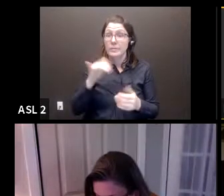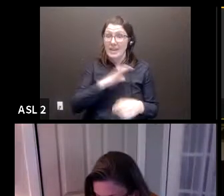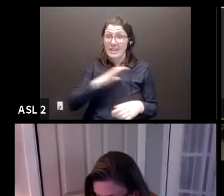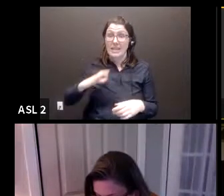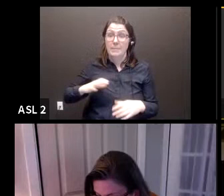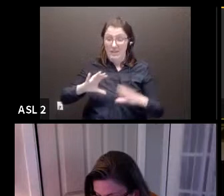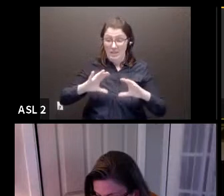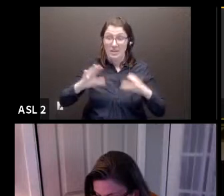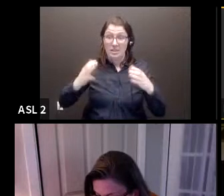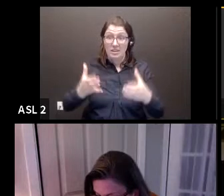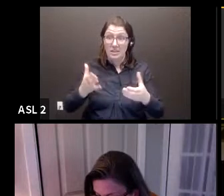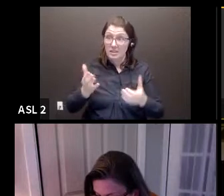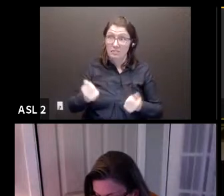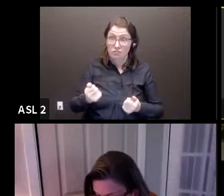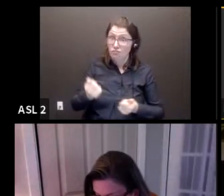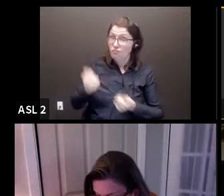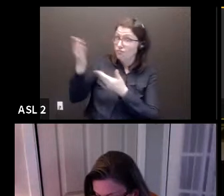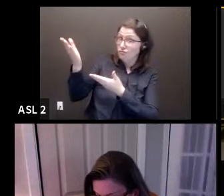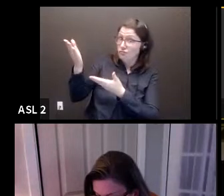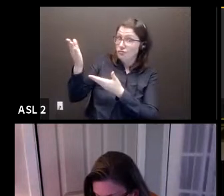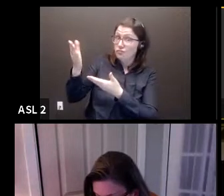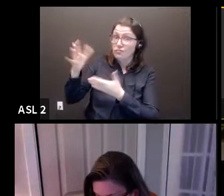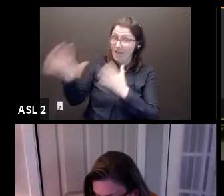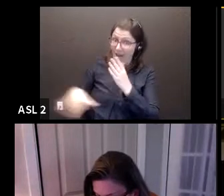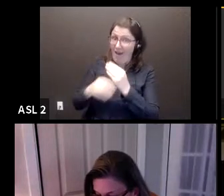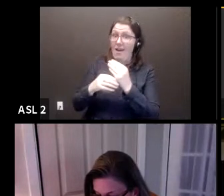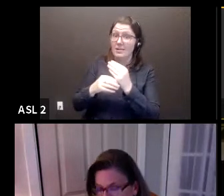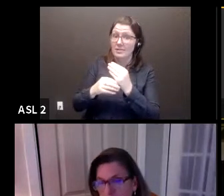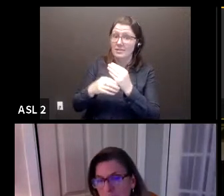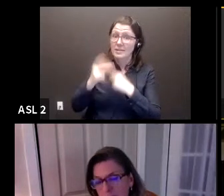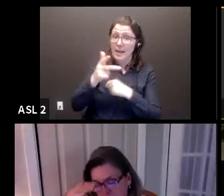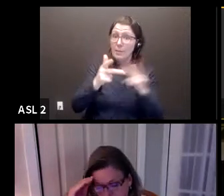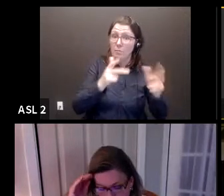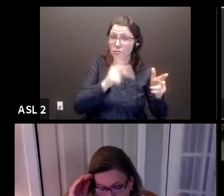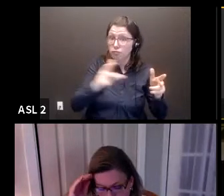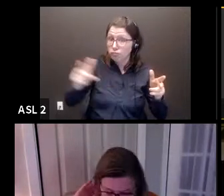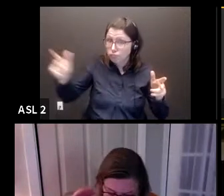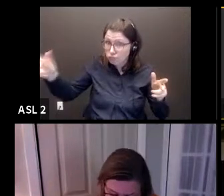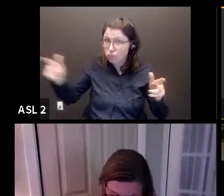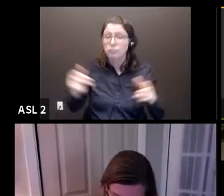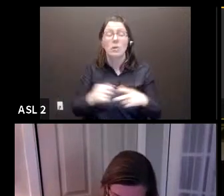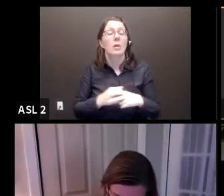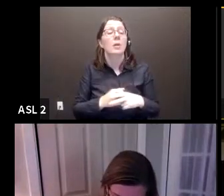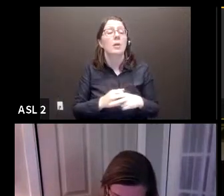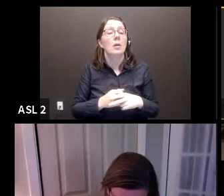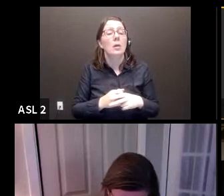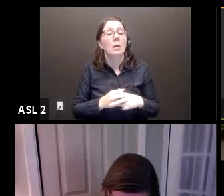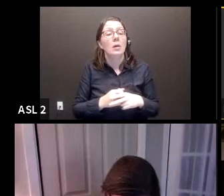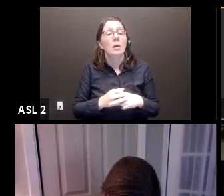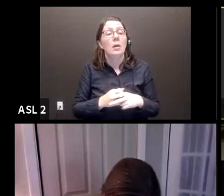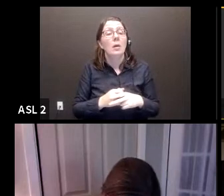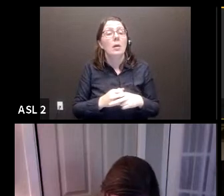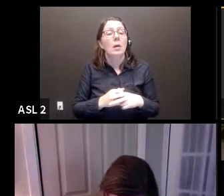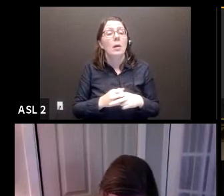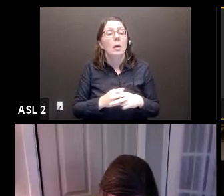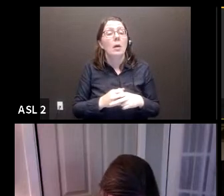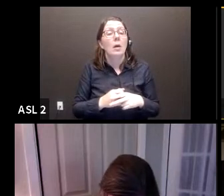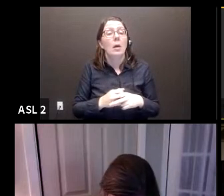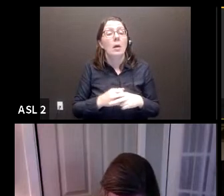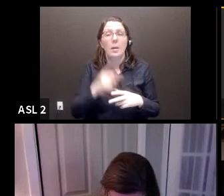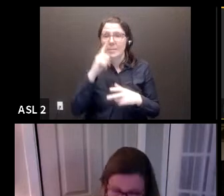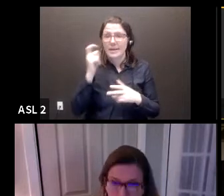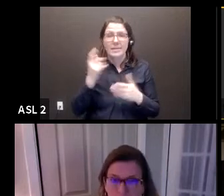that approach was recommended um by the city staff is because there is a broader sense in the